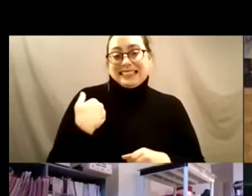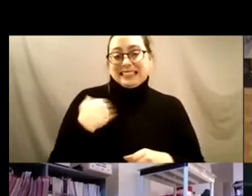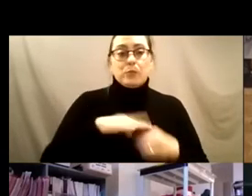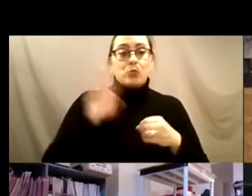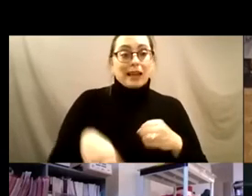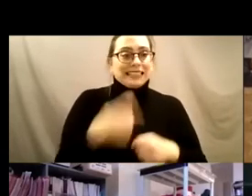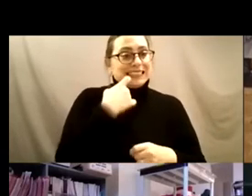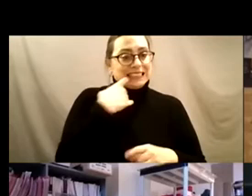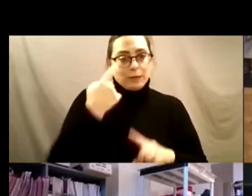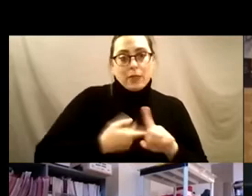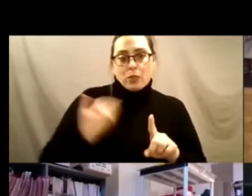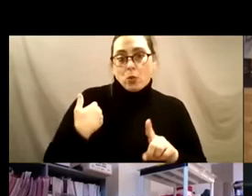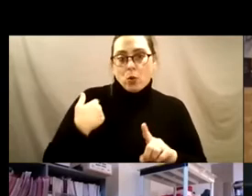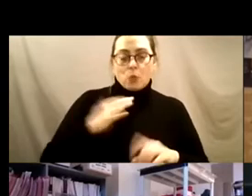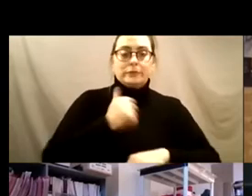month.